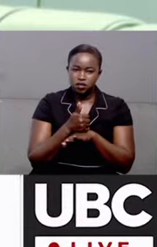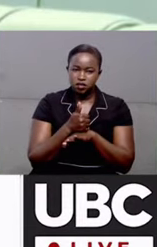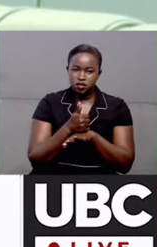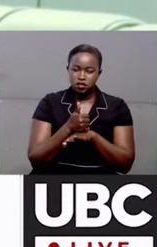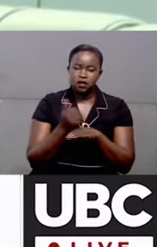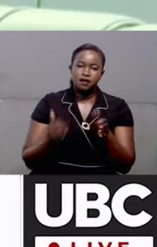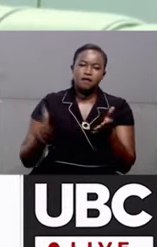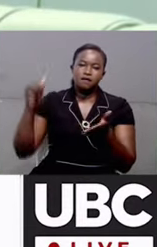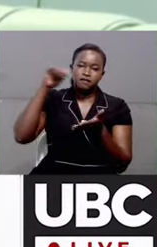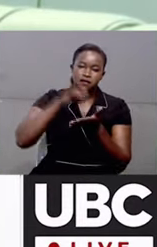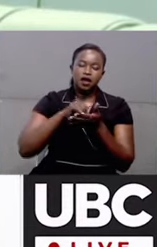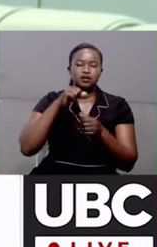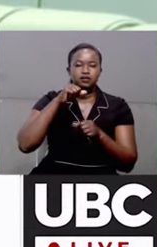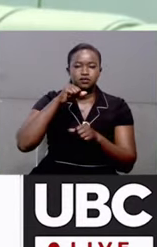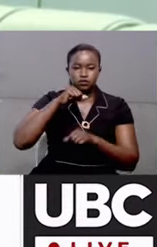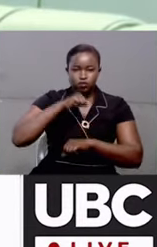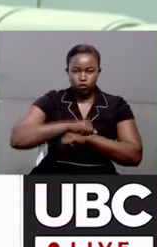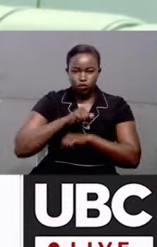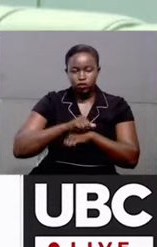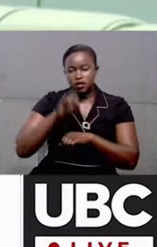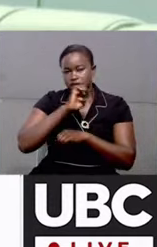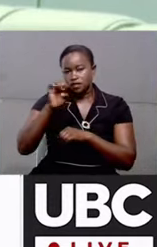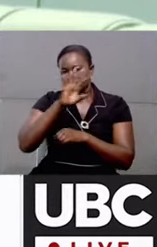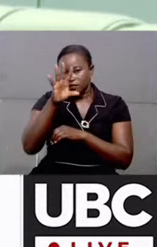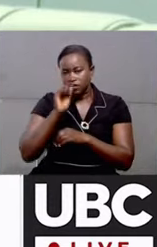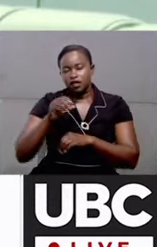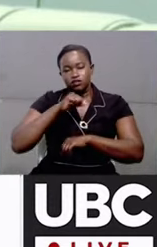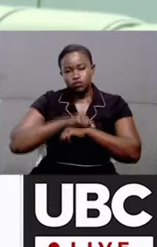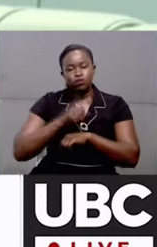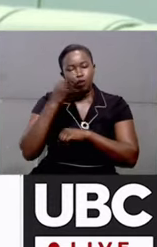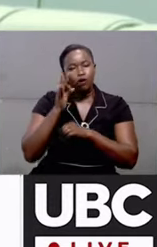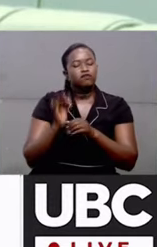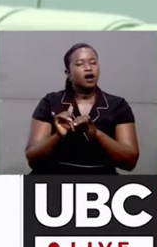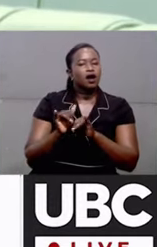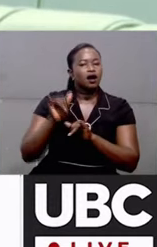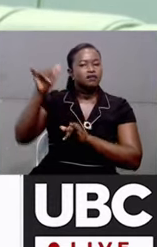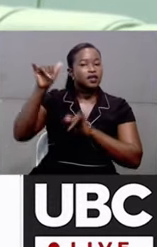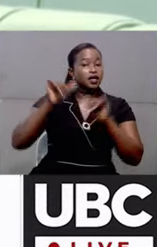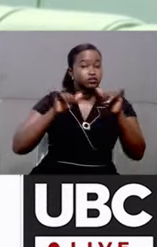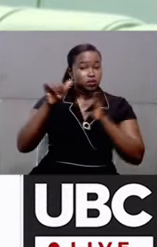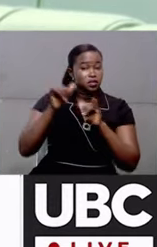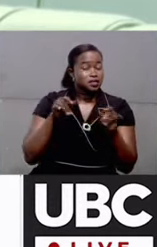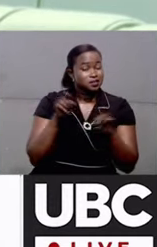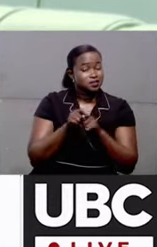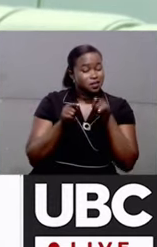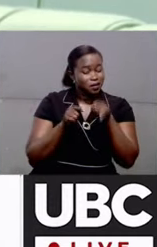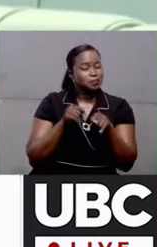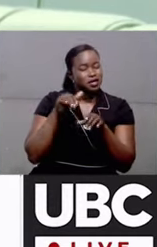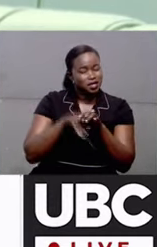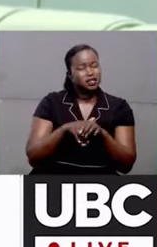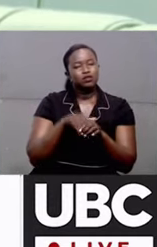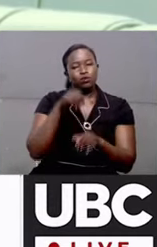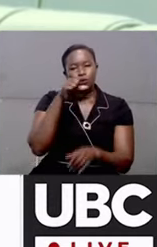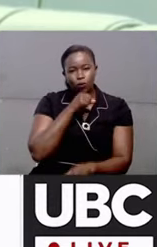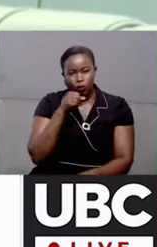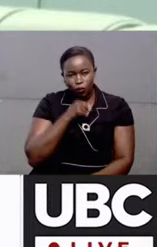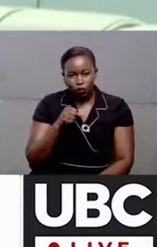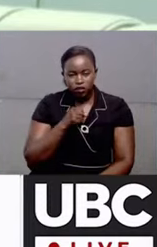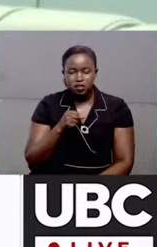Flying School, the East African School of Aviation, is probably one of the oldest